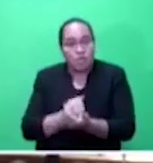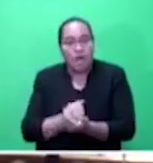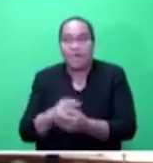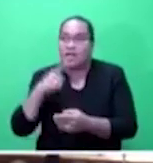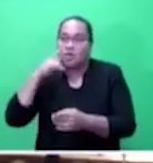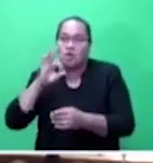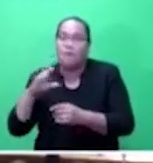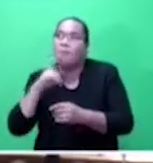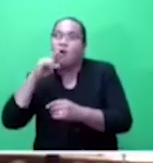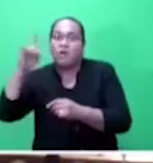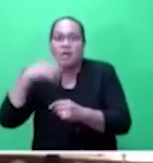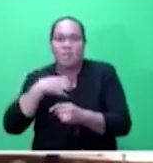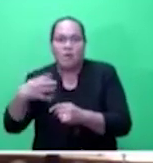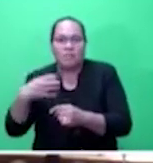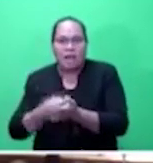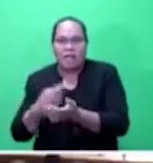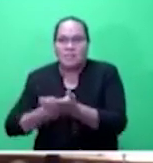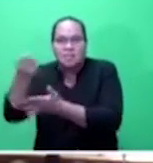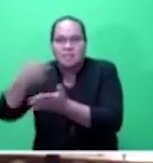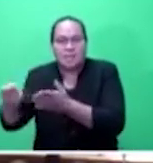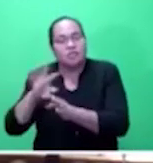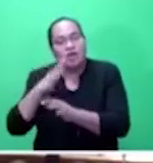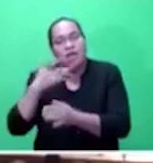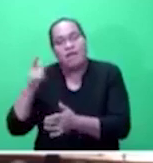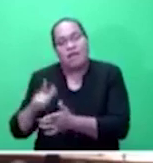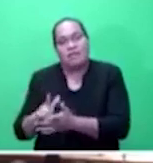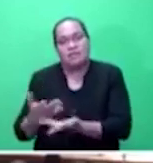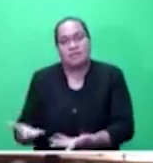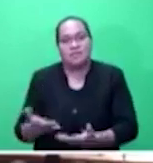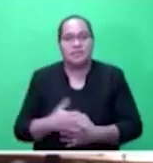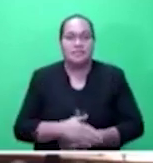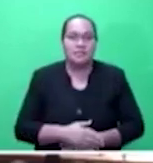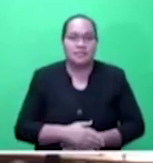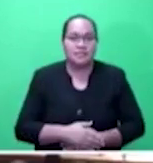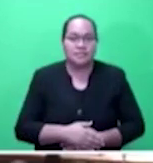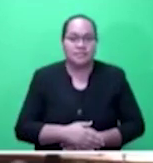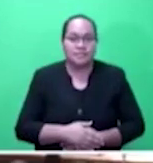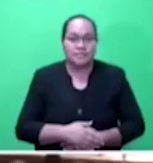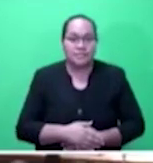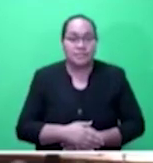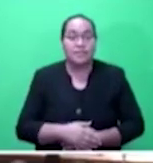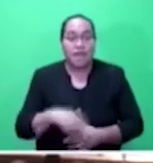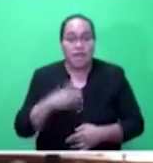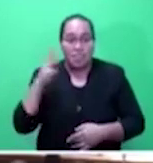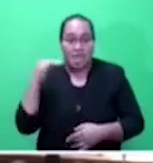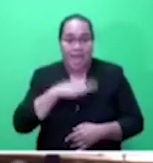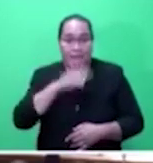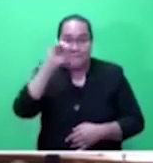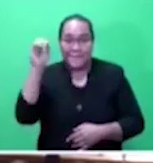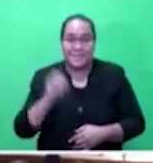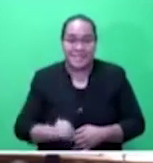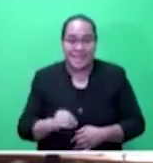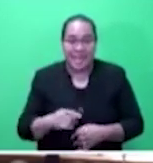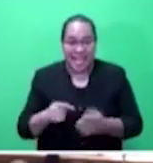our foreign-controlled businesses to access capital from their parent companies offshore. A 300% tax deduction will be afforded